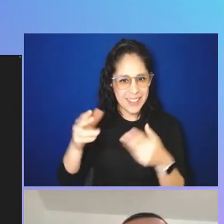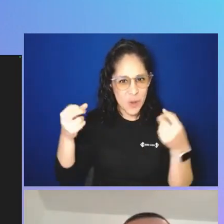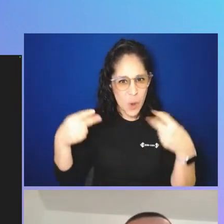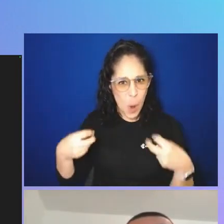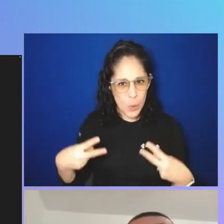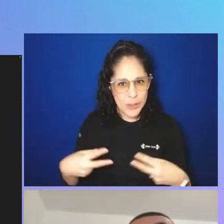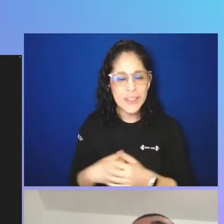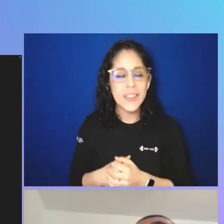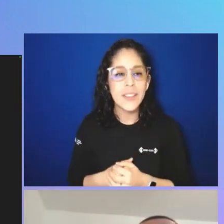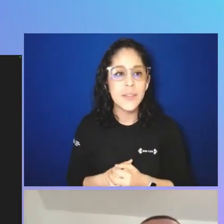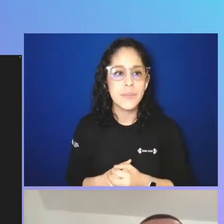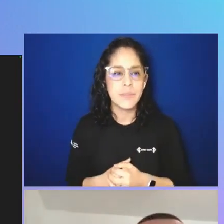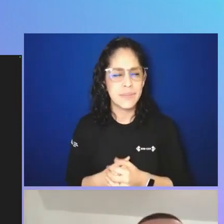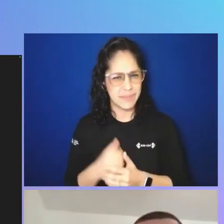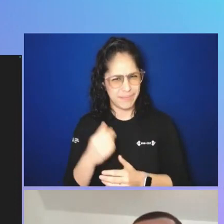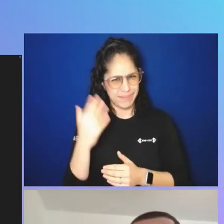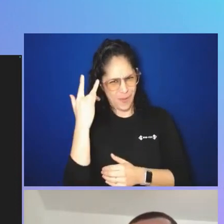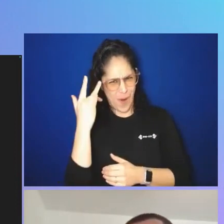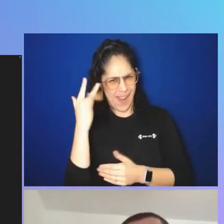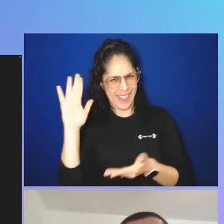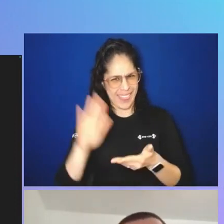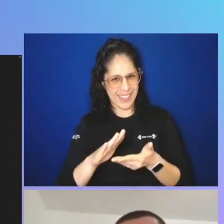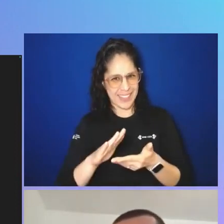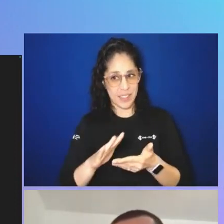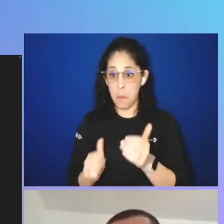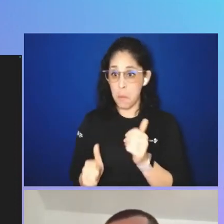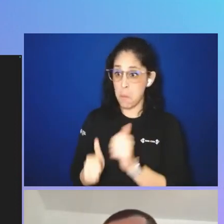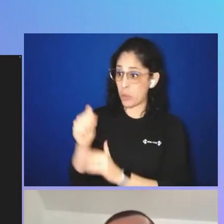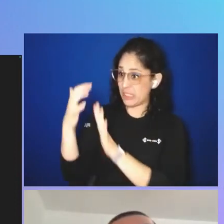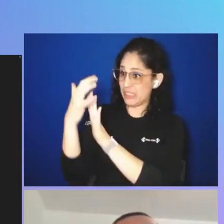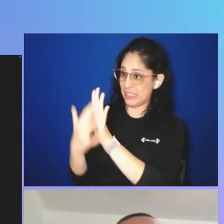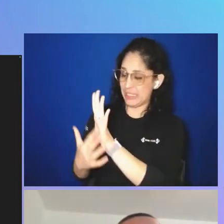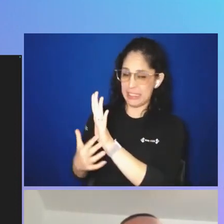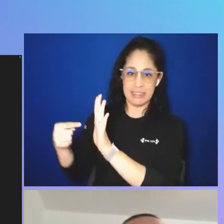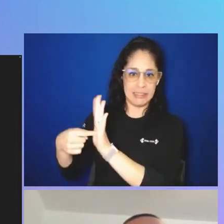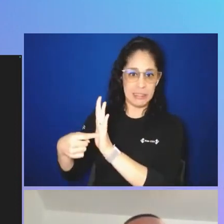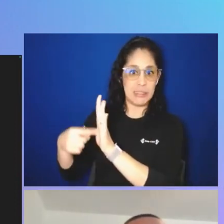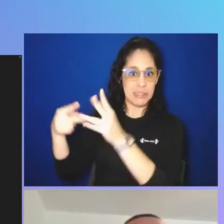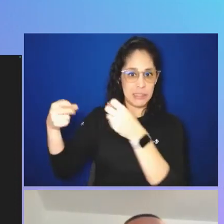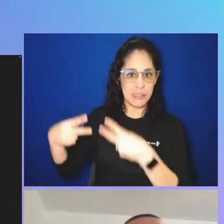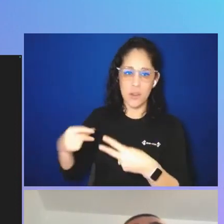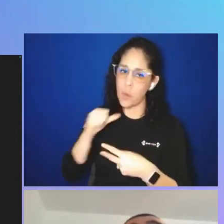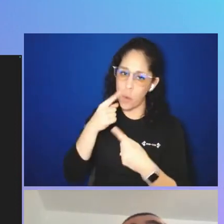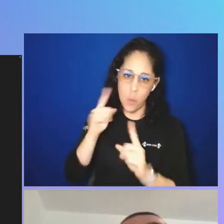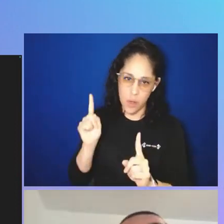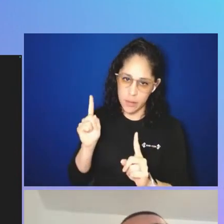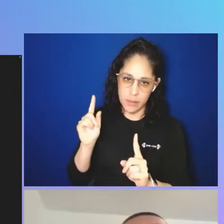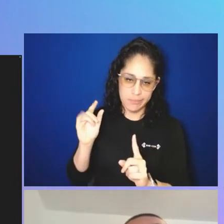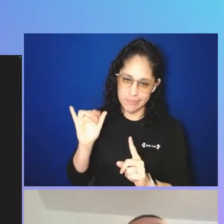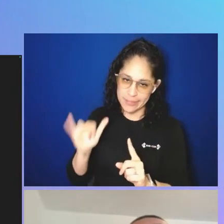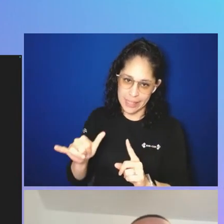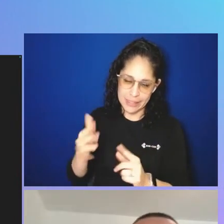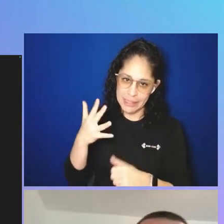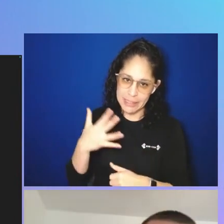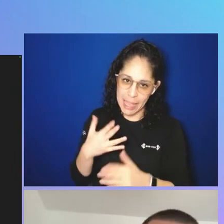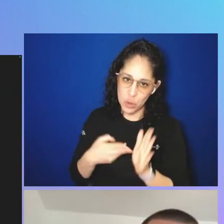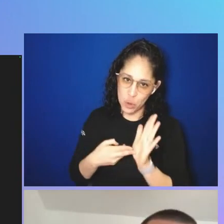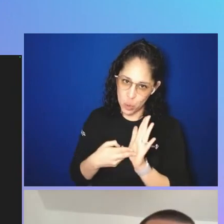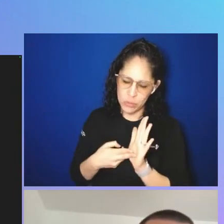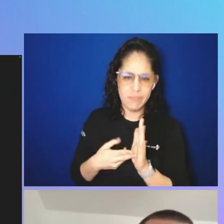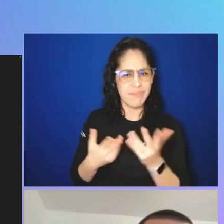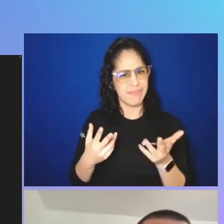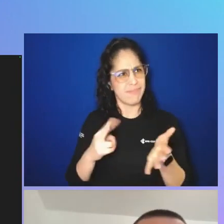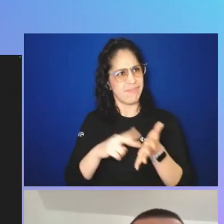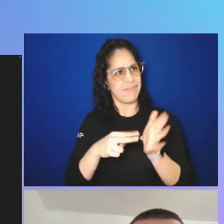You do less because most of what you do won't work. That's just the sad truth of it. To unpack that, nothing